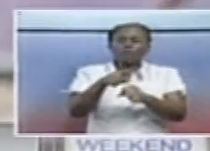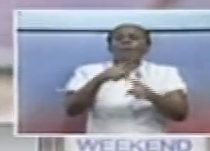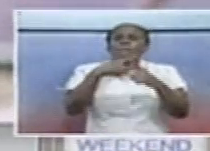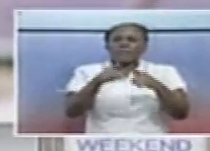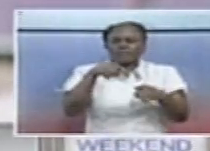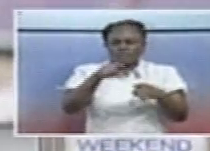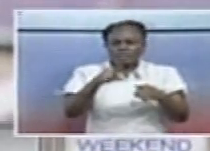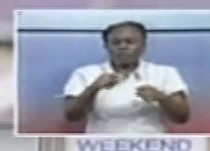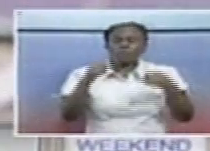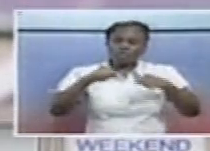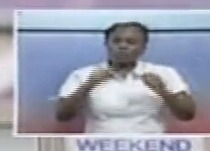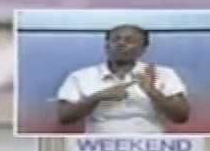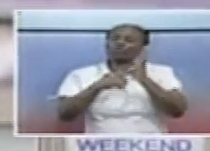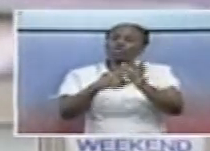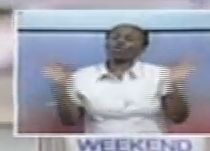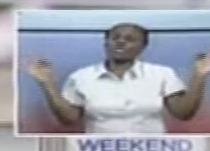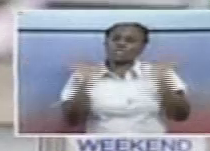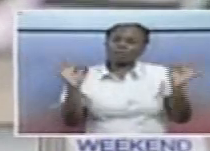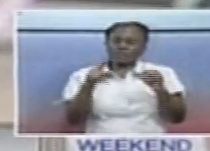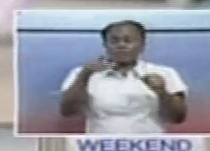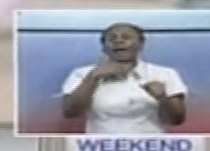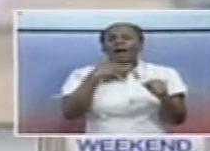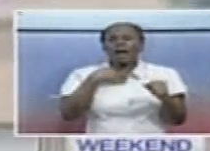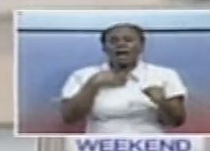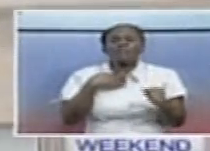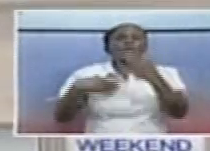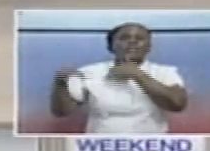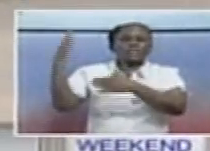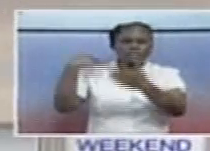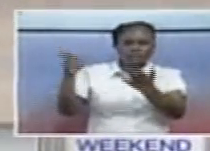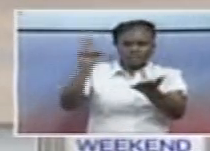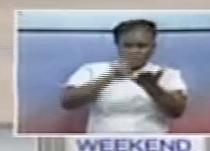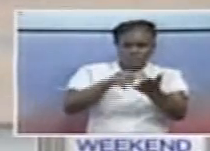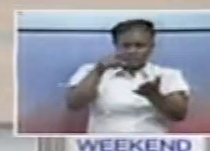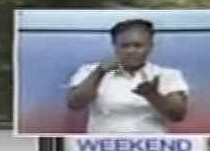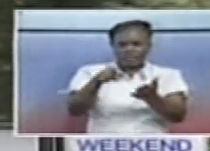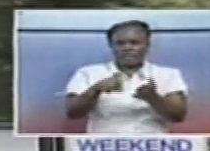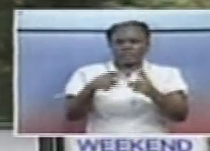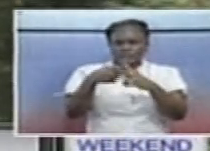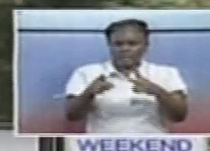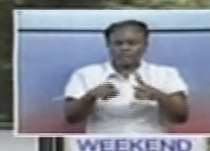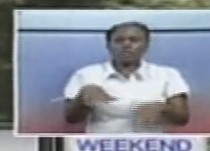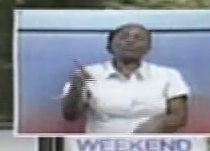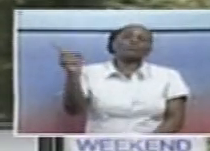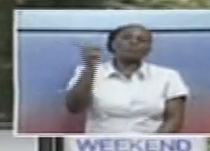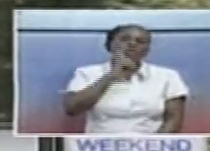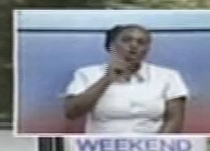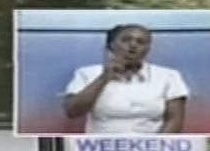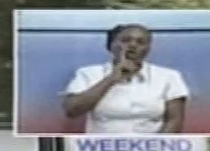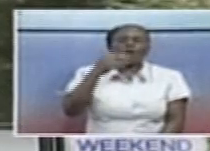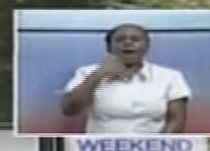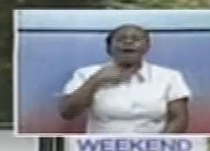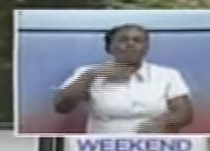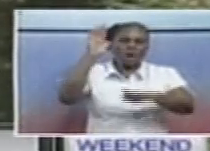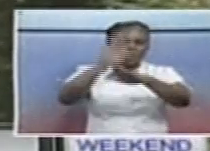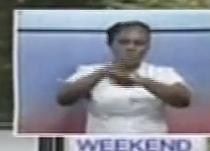could spring up surprises in a race that will have the legendary Haile Gebrselassie as a pace setter. Tomorrow, there'll be a